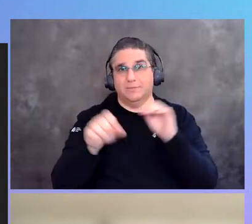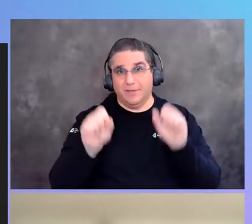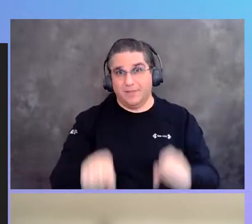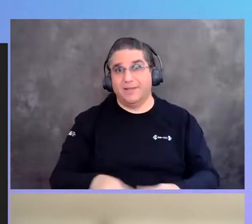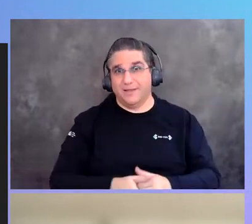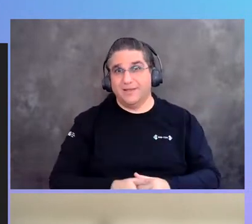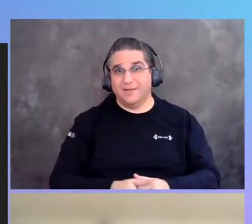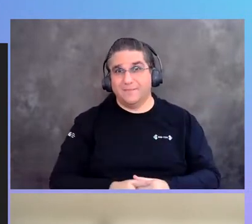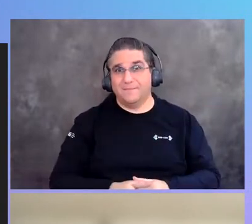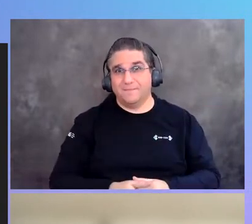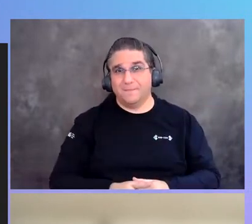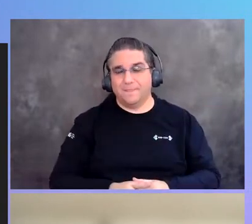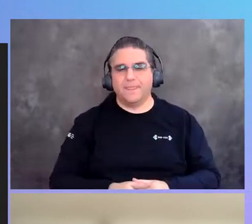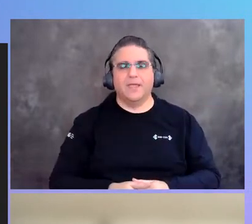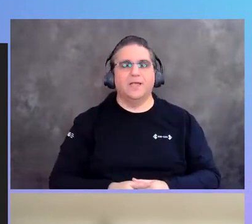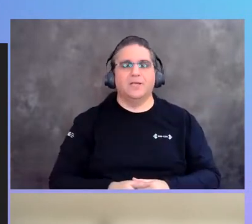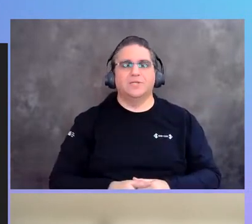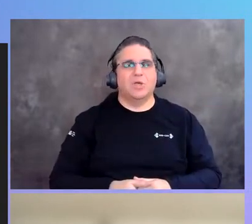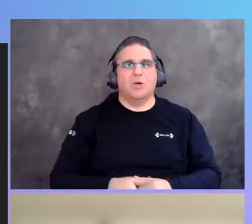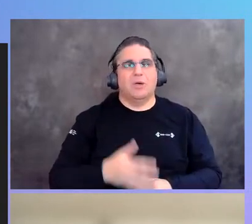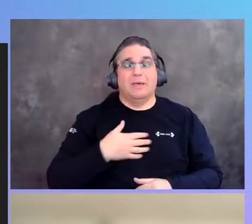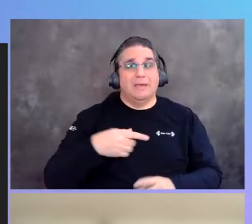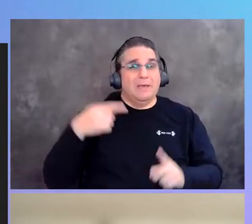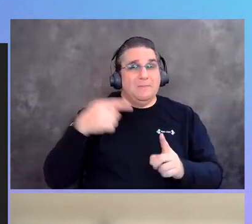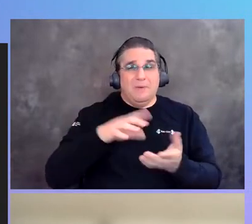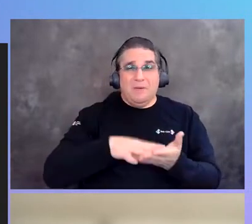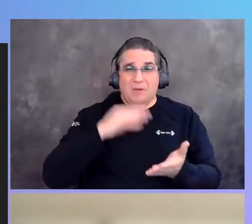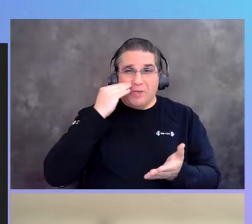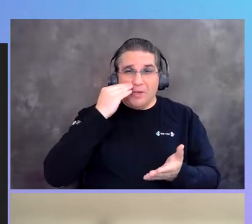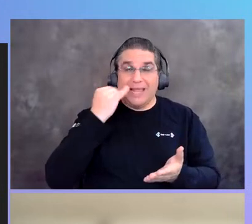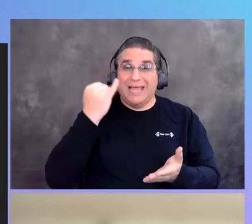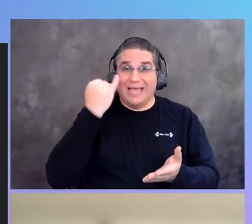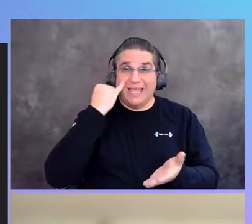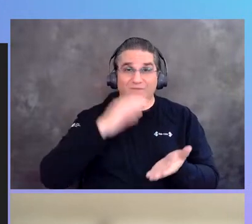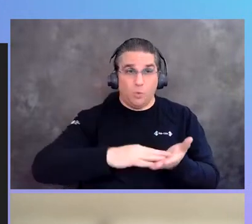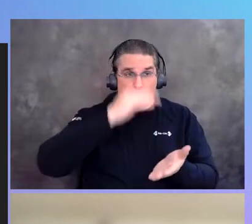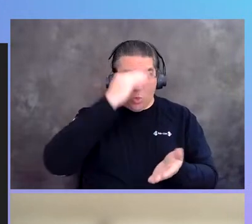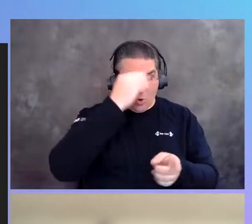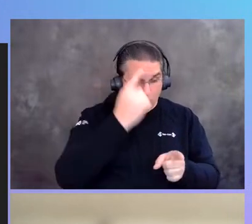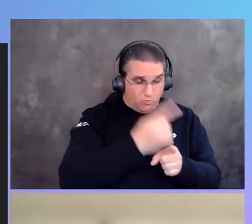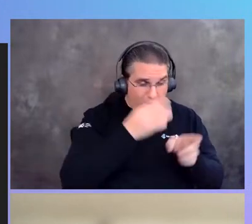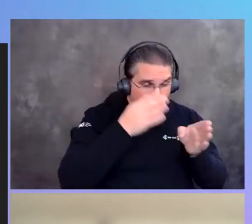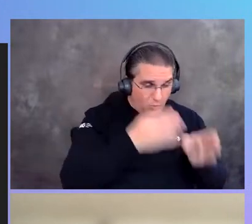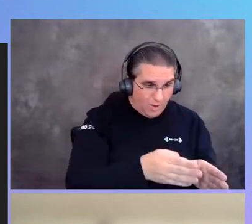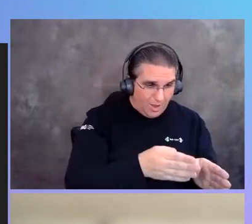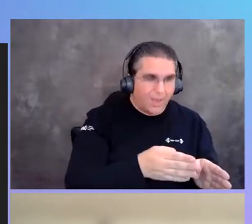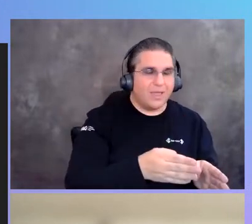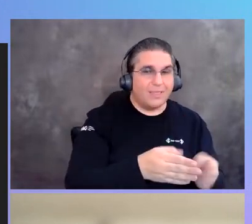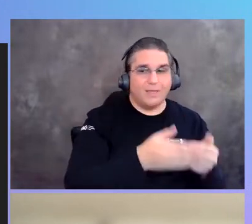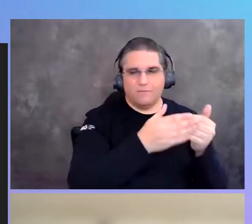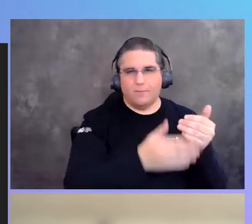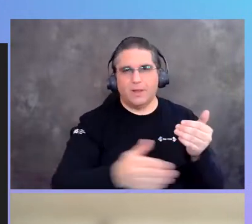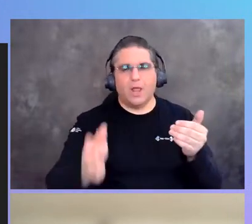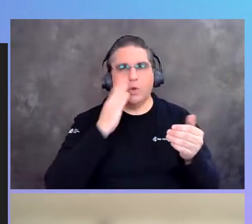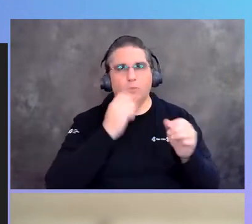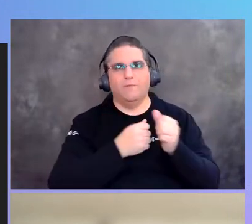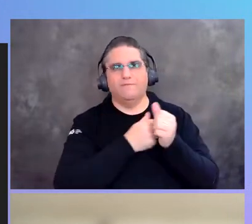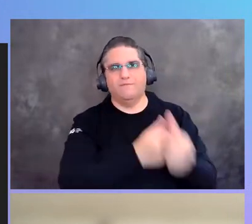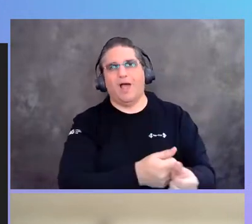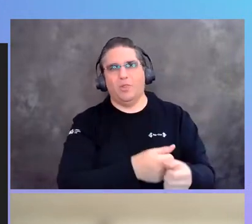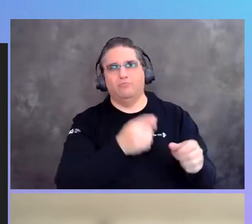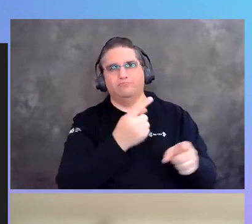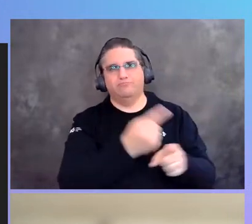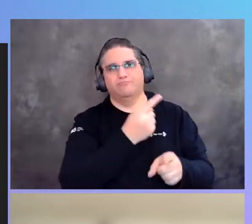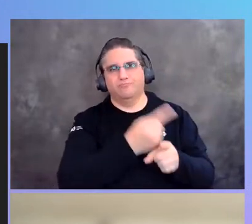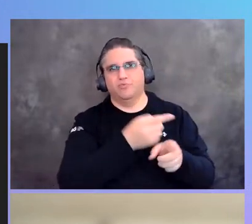for if you learn things properly at the beginning, you always do them that way. I'm very grateful to a person in my first job that really hammered that